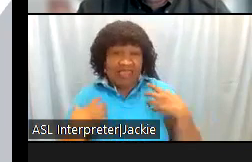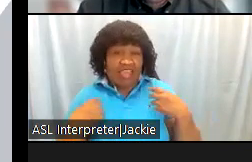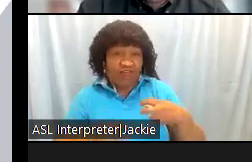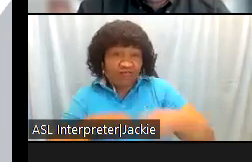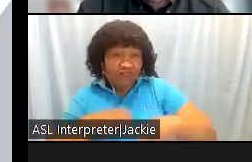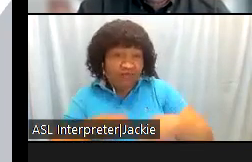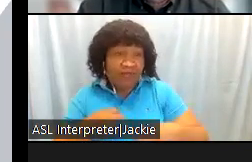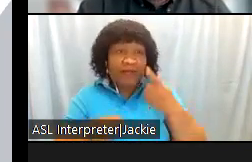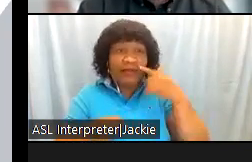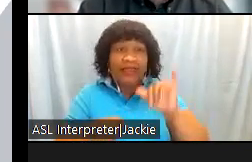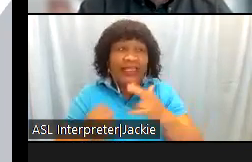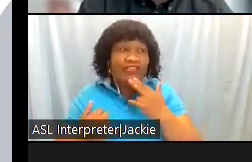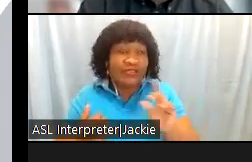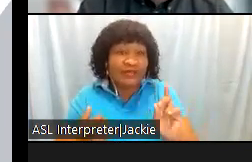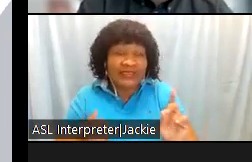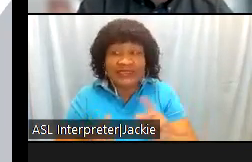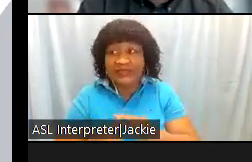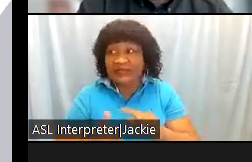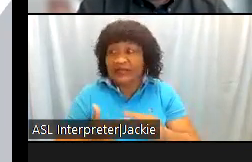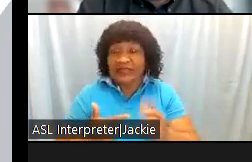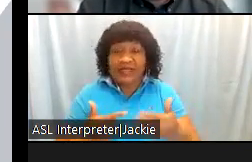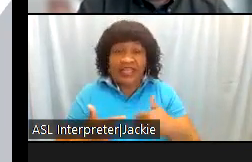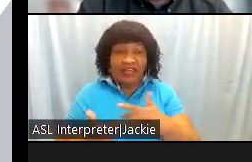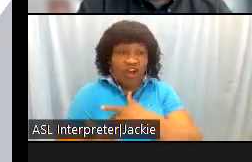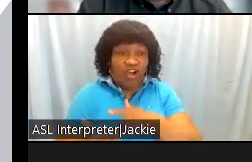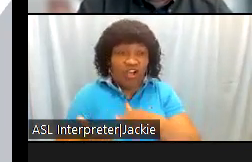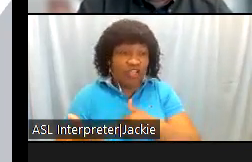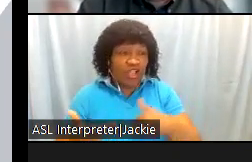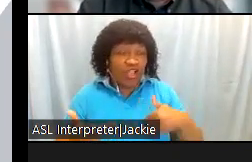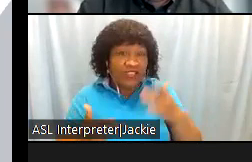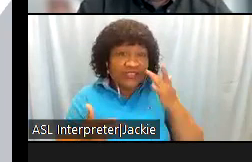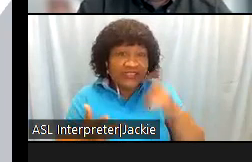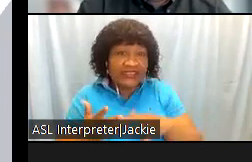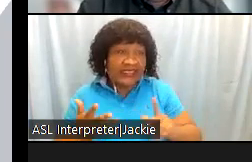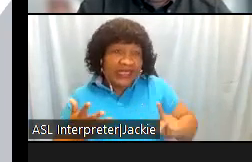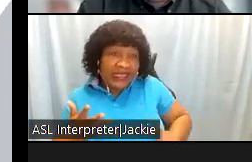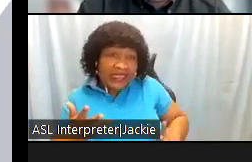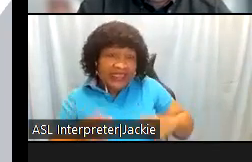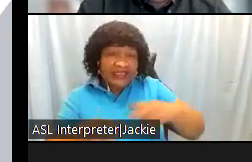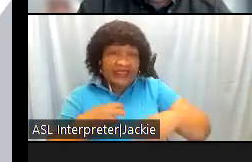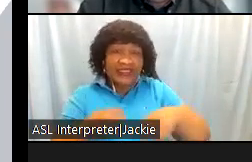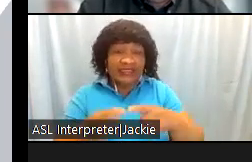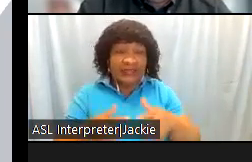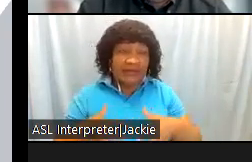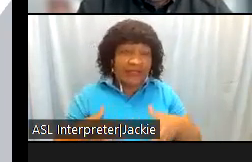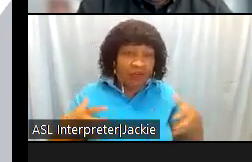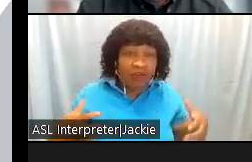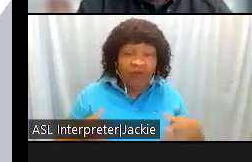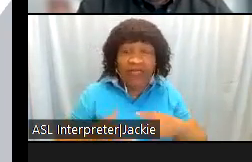can include things like diabetes, heart or lung disease, kidney disease, overweight and